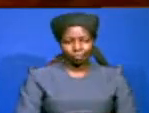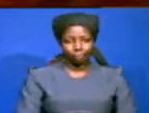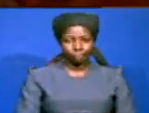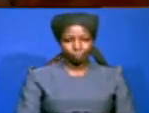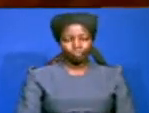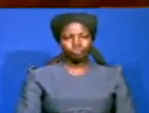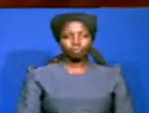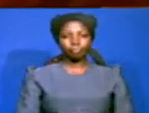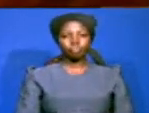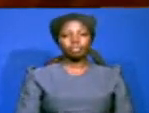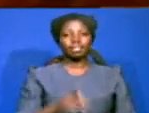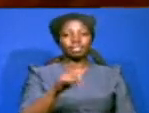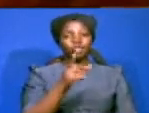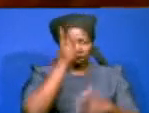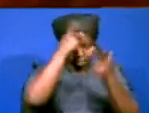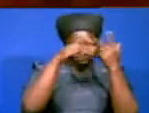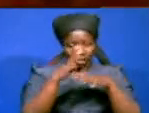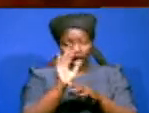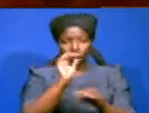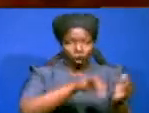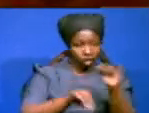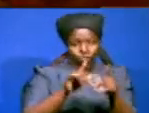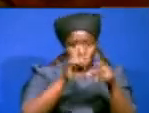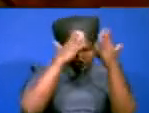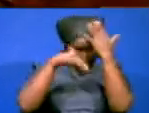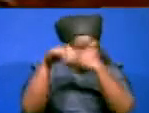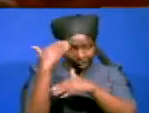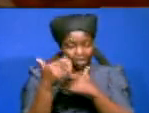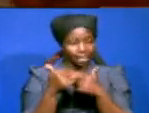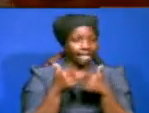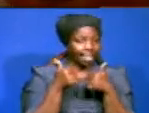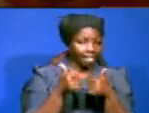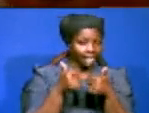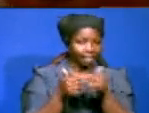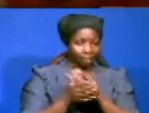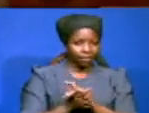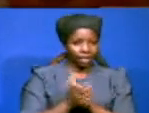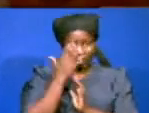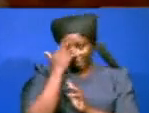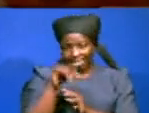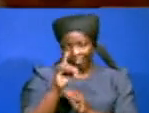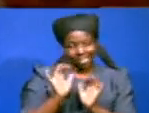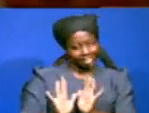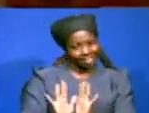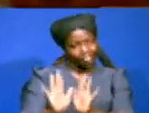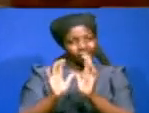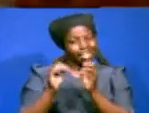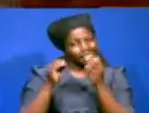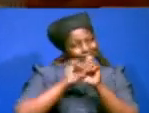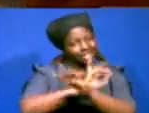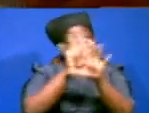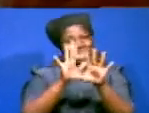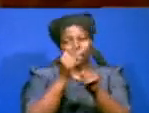Professor Magoha's contribution to the university was palpable, for he left clear footprints everywhere he